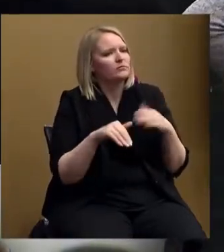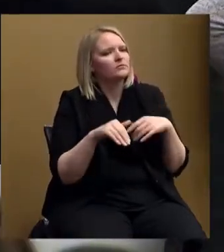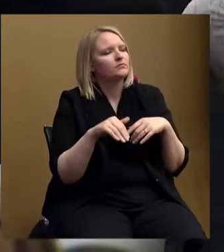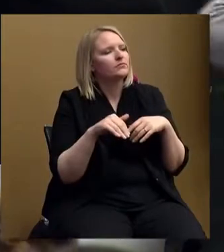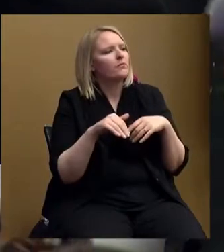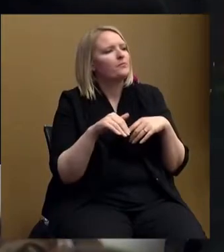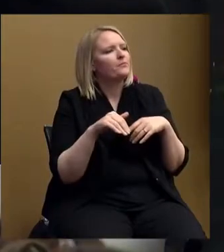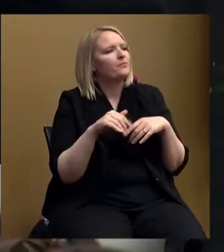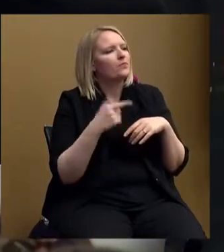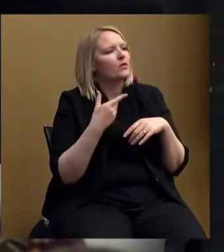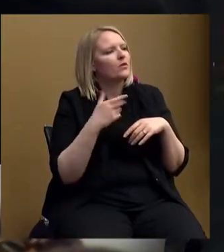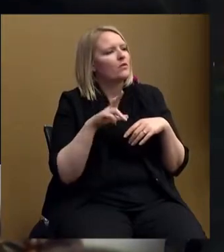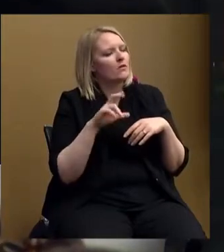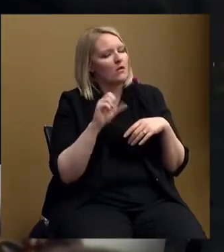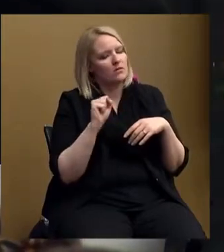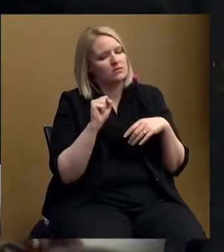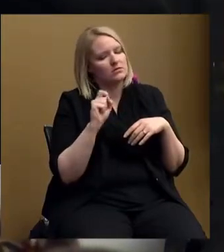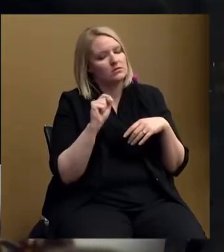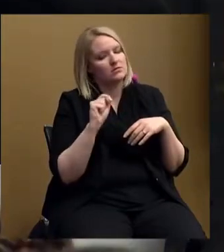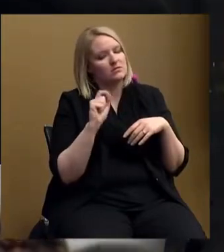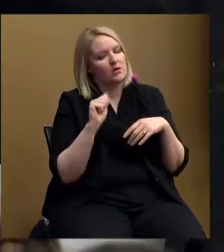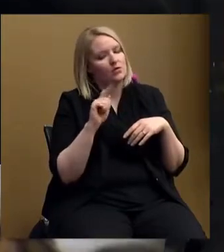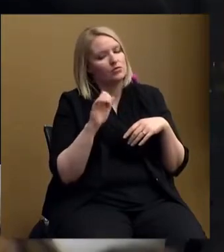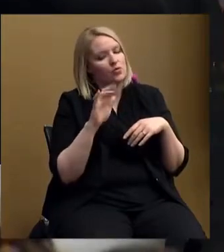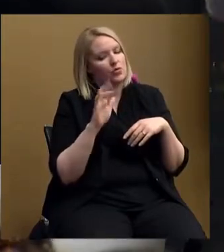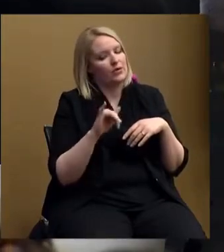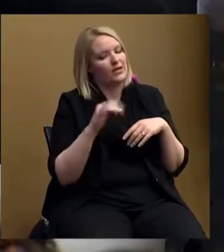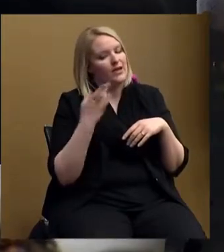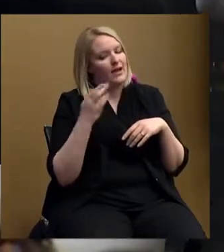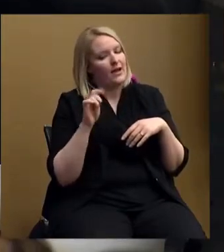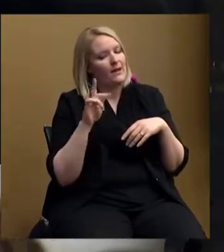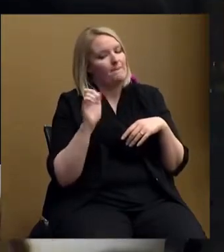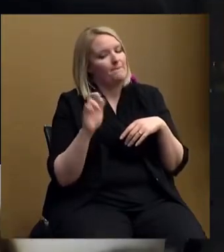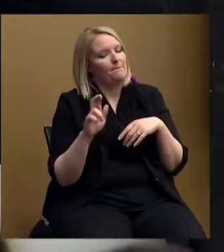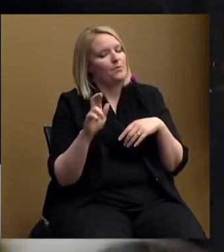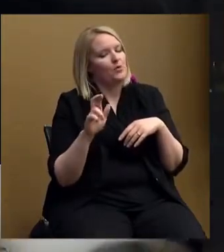is gustatory hypersensitivity and